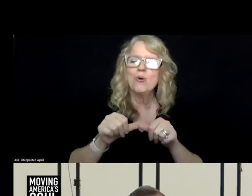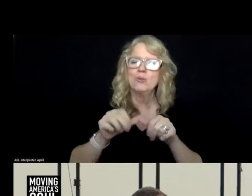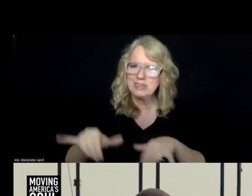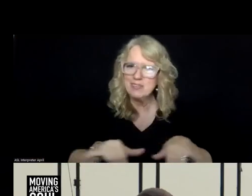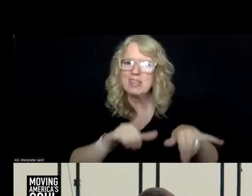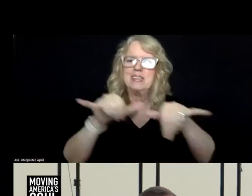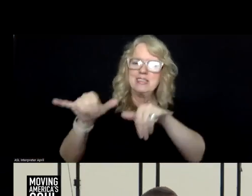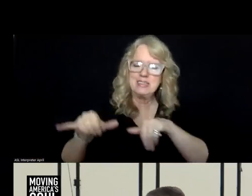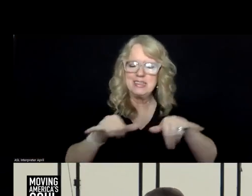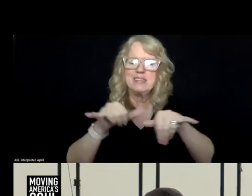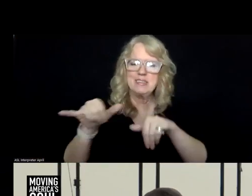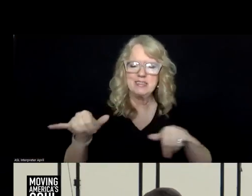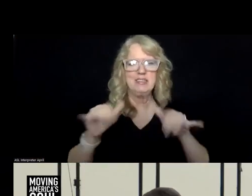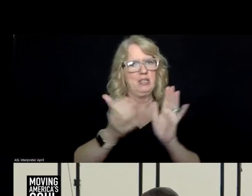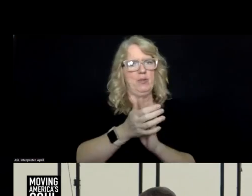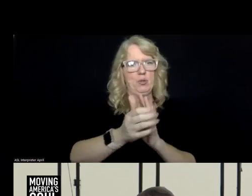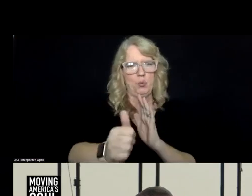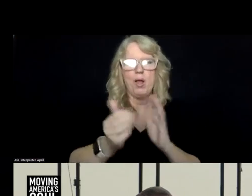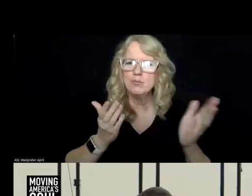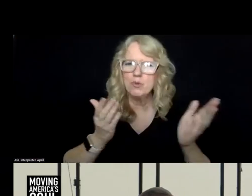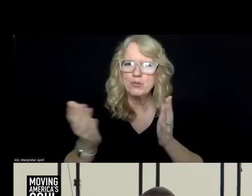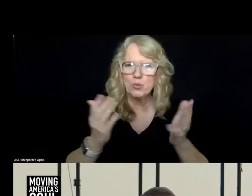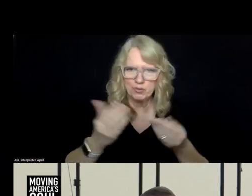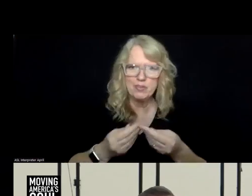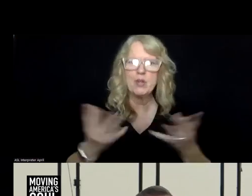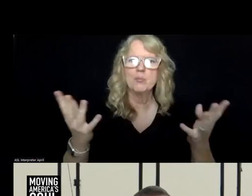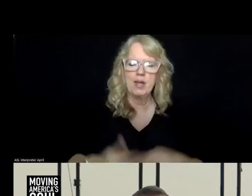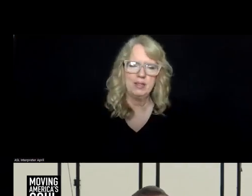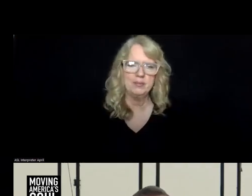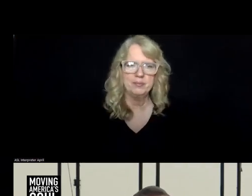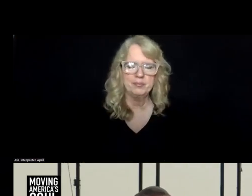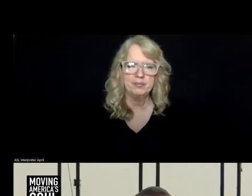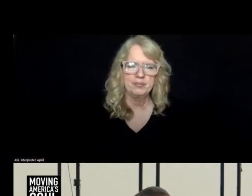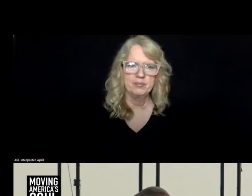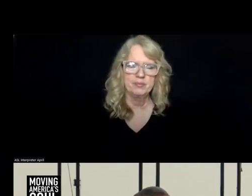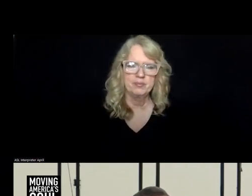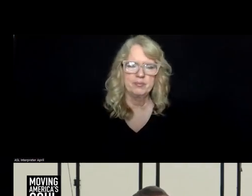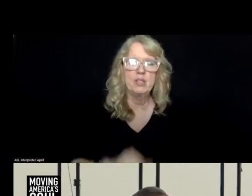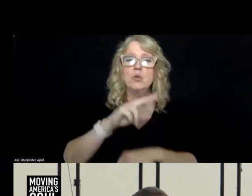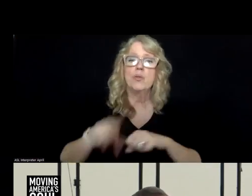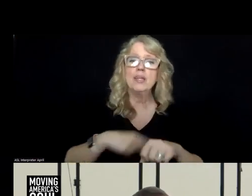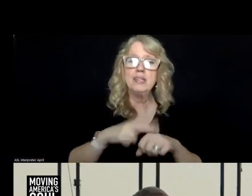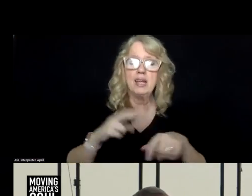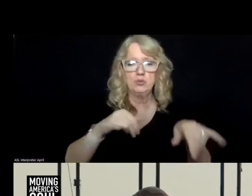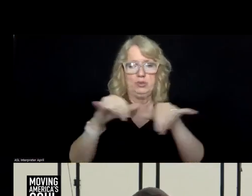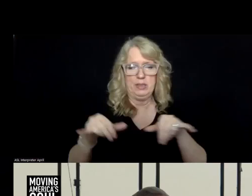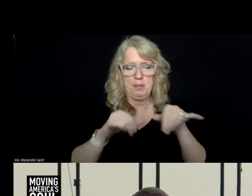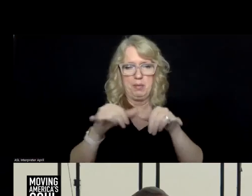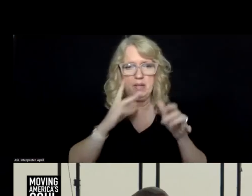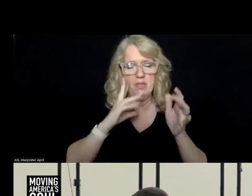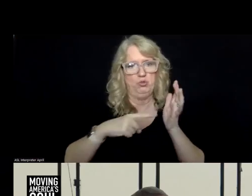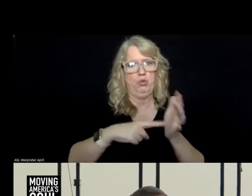and quality in the service delivery. So, and the national standards introduced this in